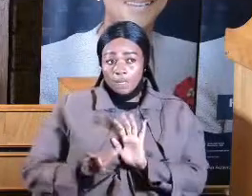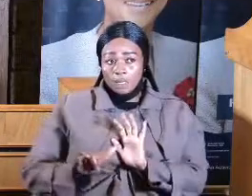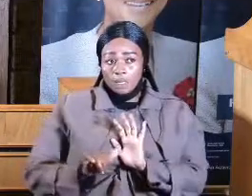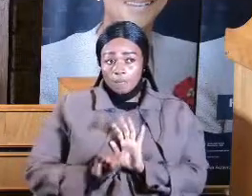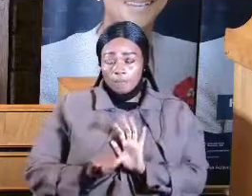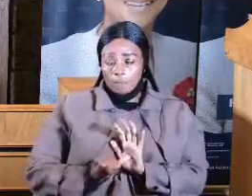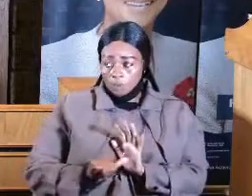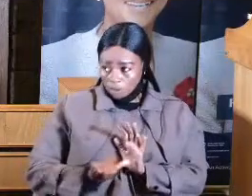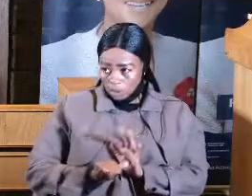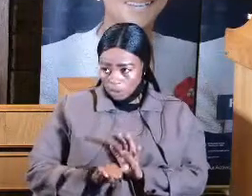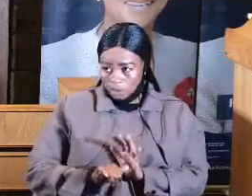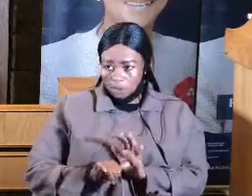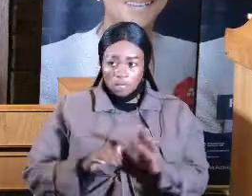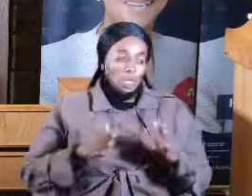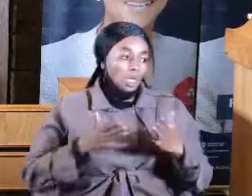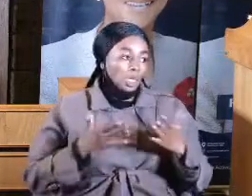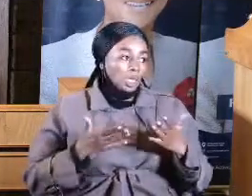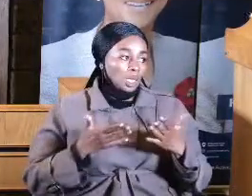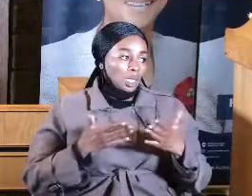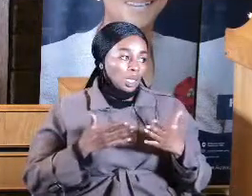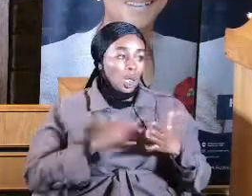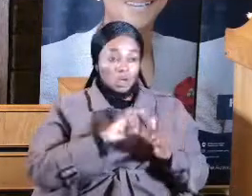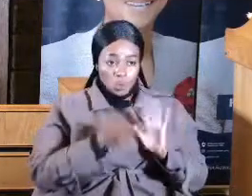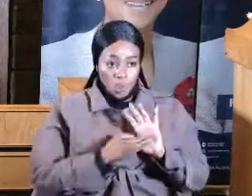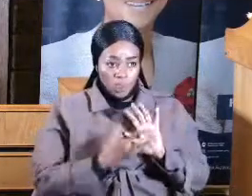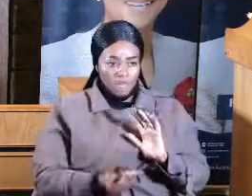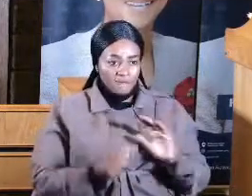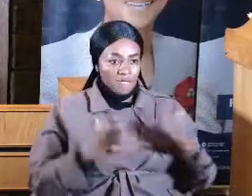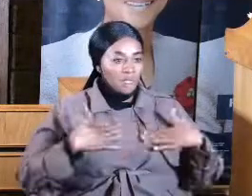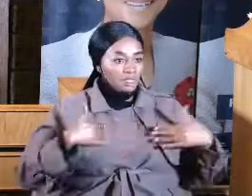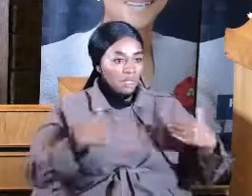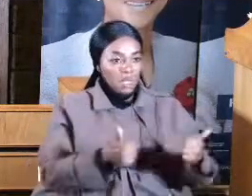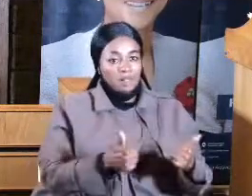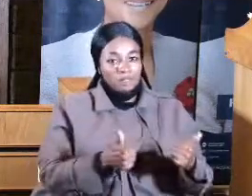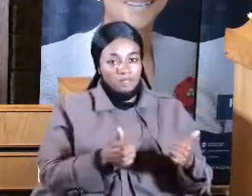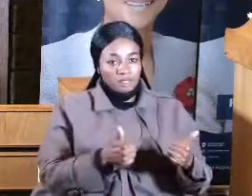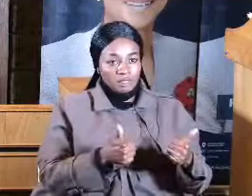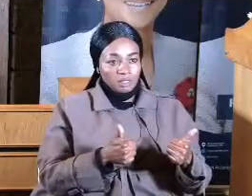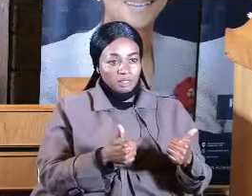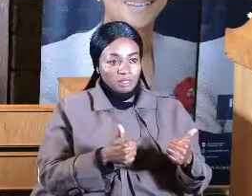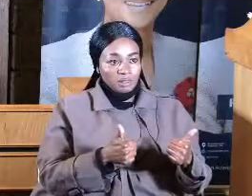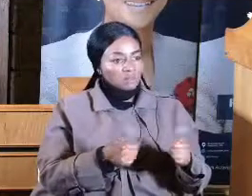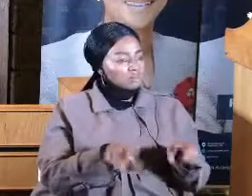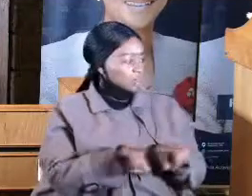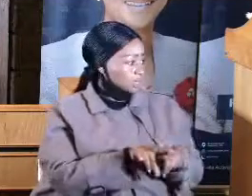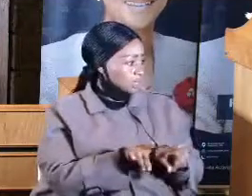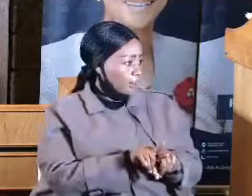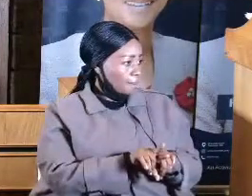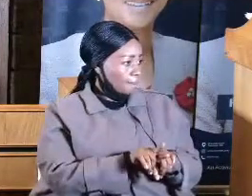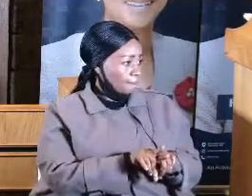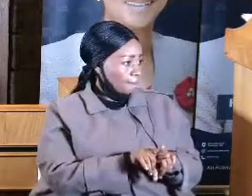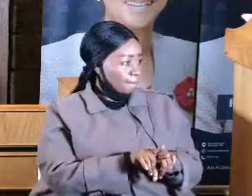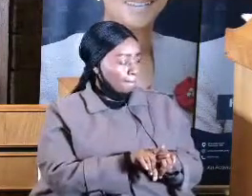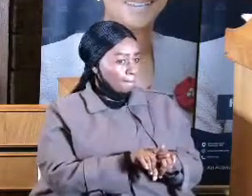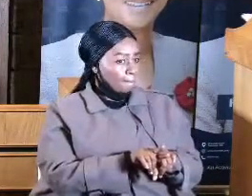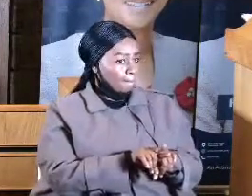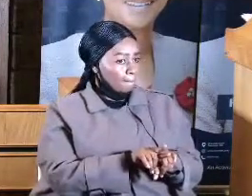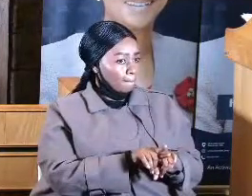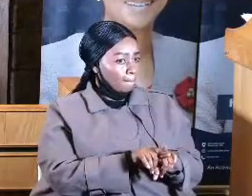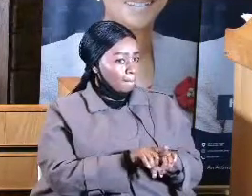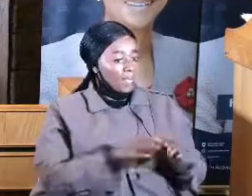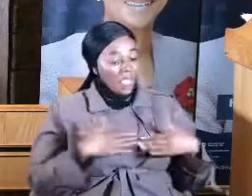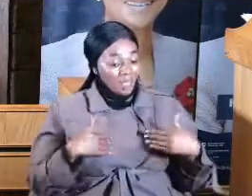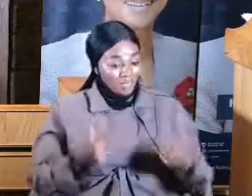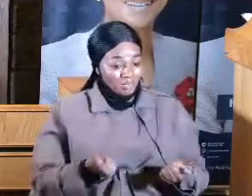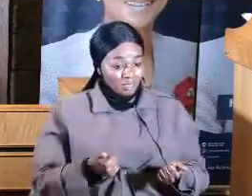in the health sector. Women are also leading there as in the health